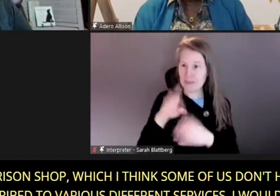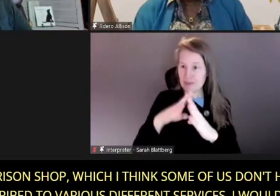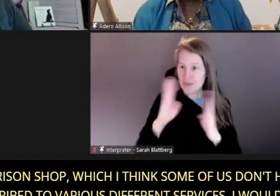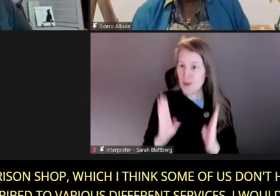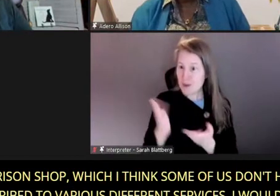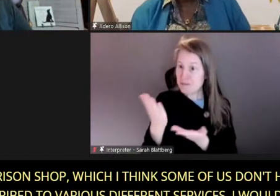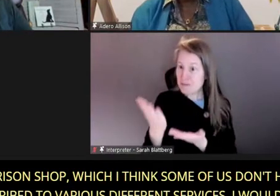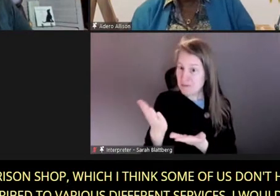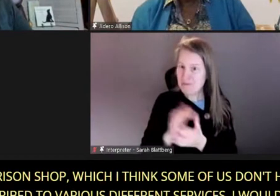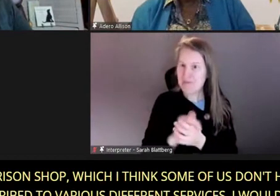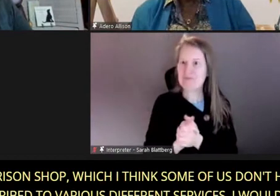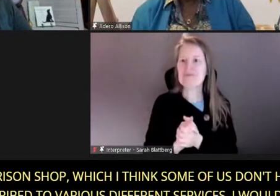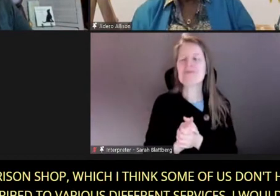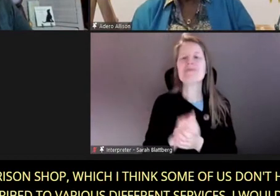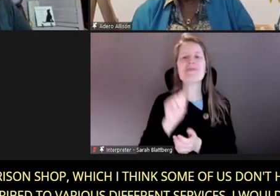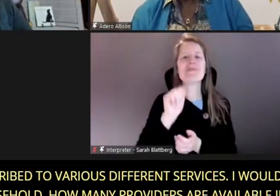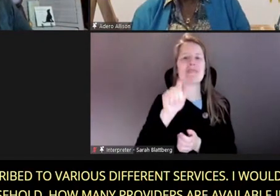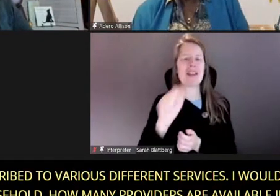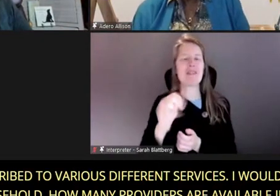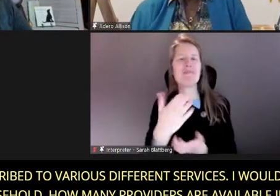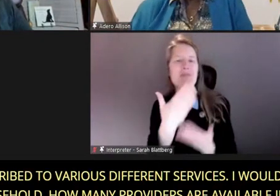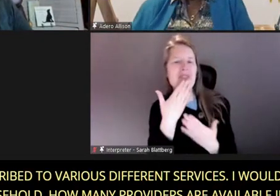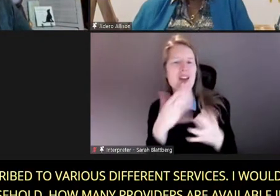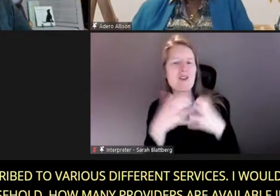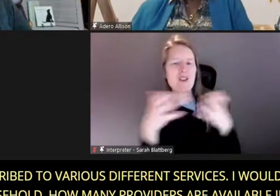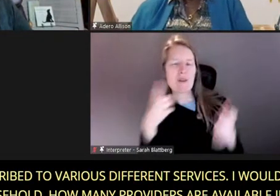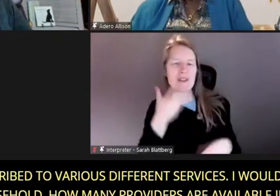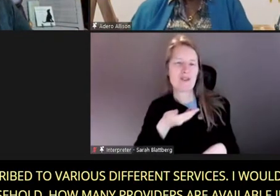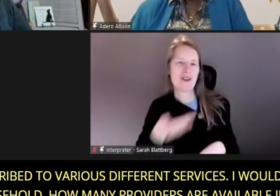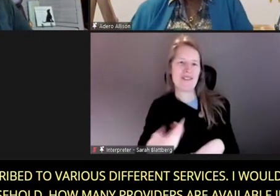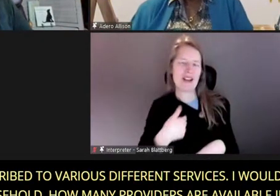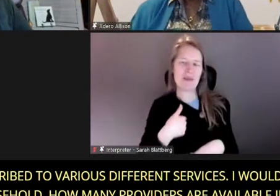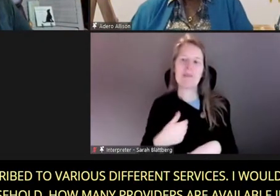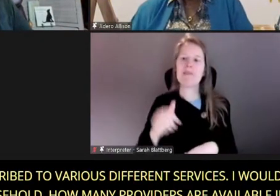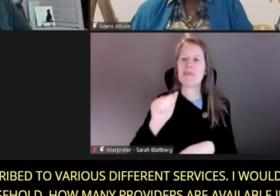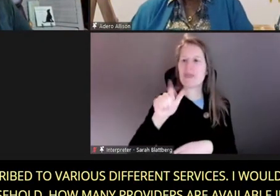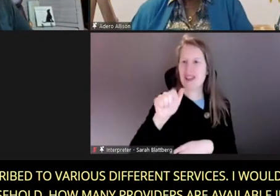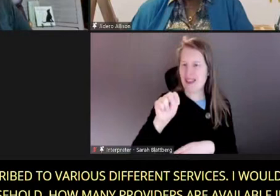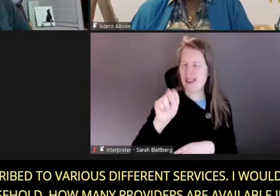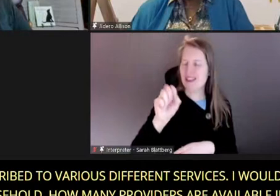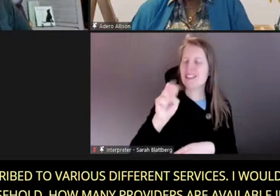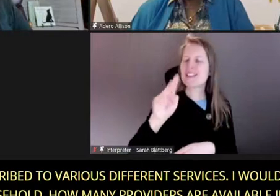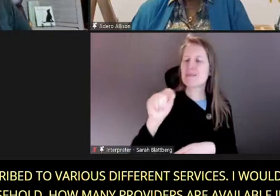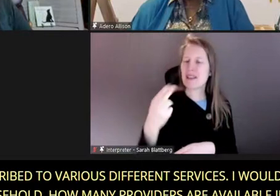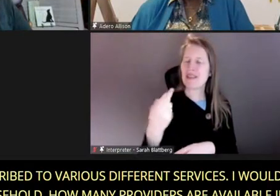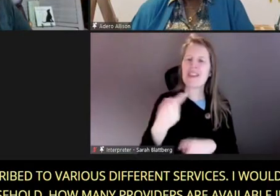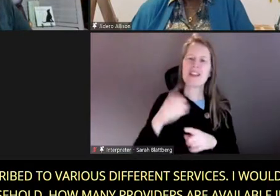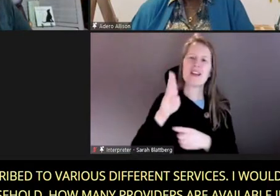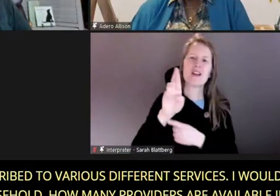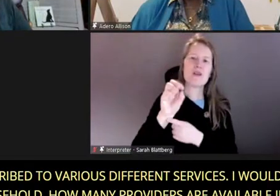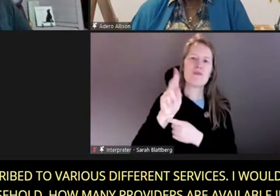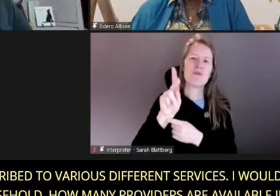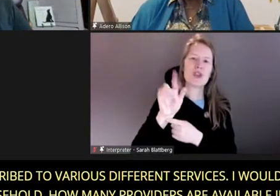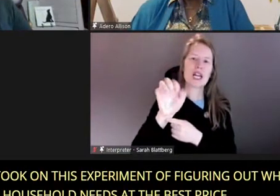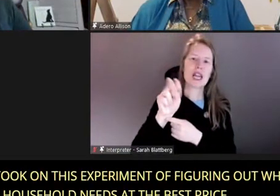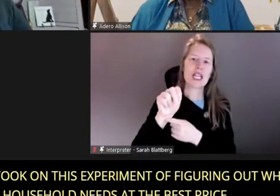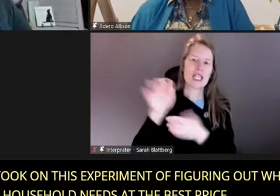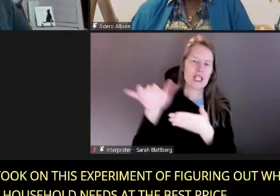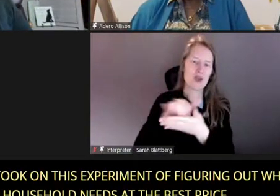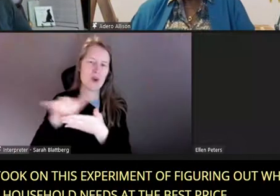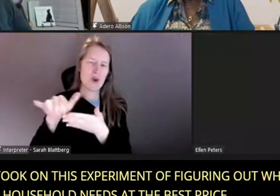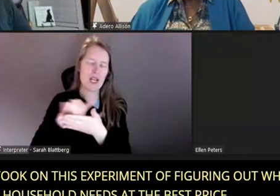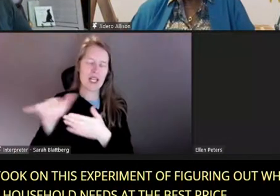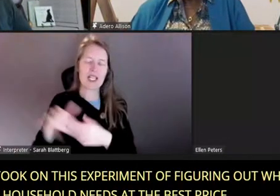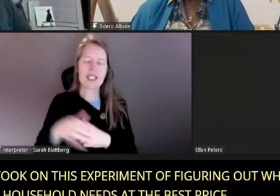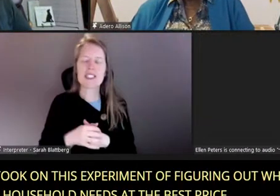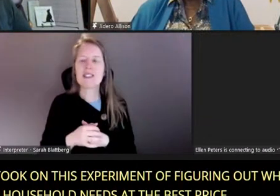price. Yeah, thank you very much for having me. I'm Alan Smith. I am in Brooklyn, New York, which is a very, at